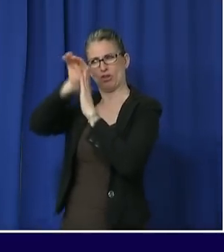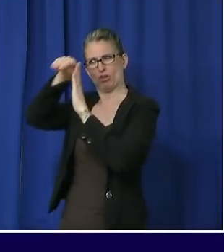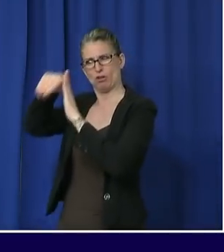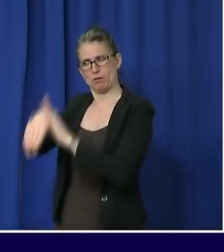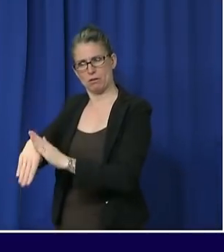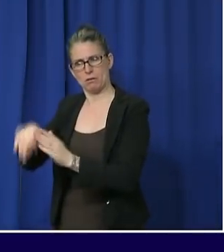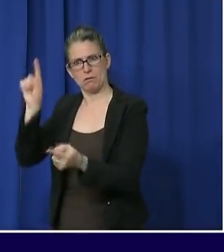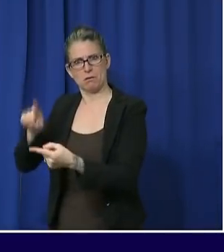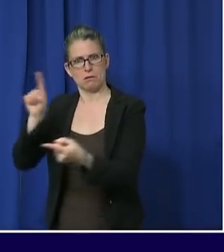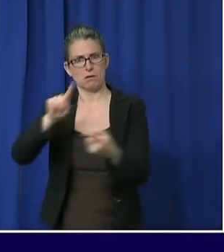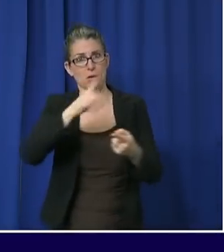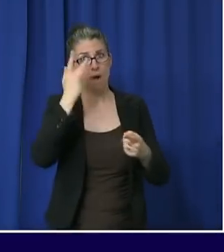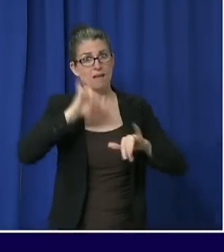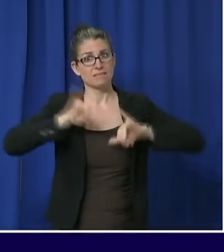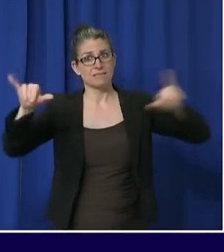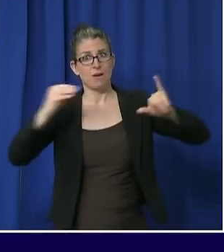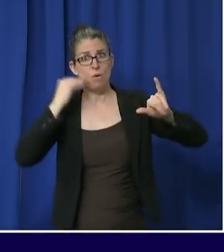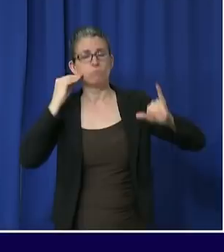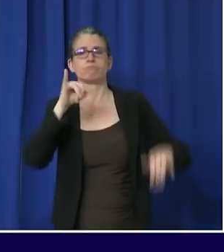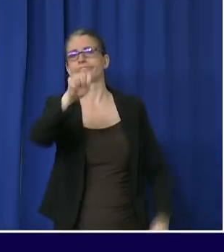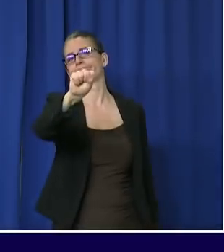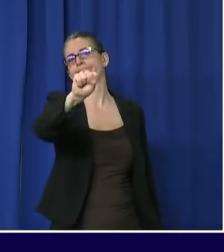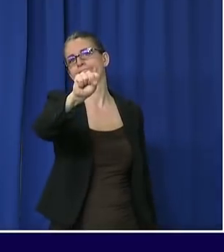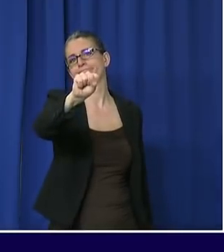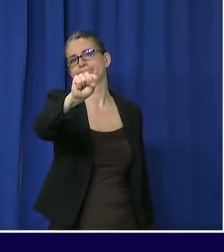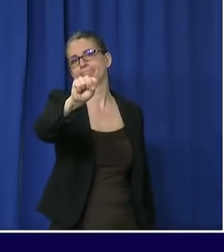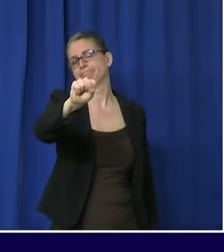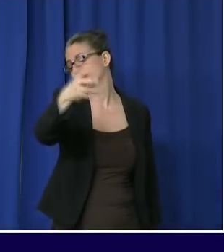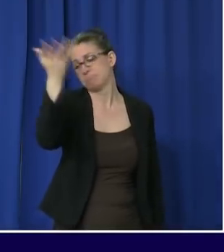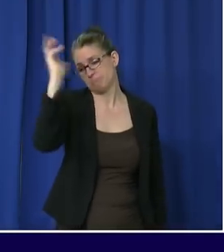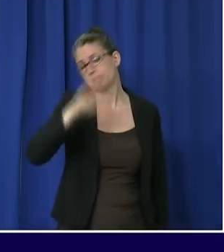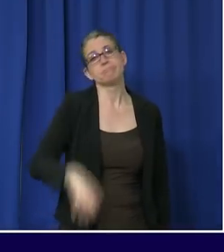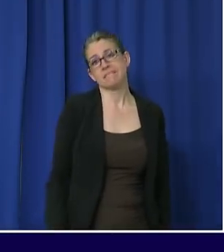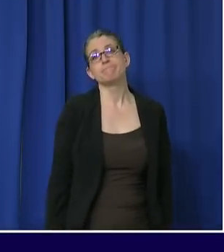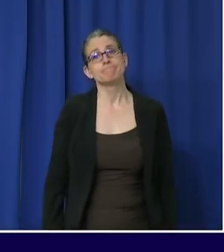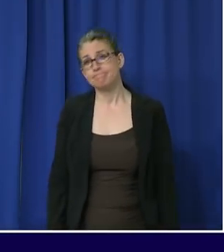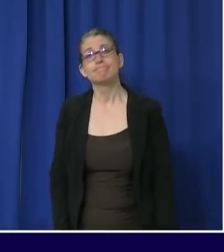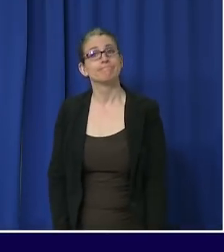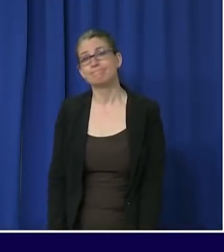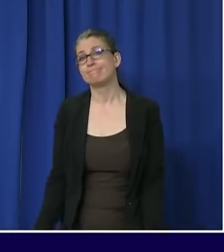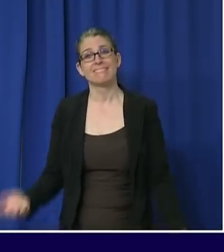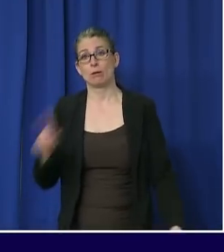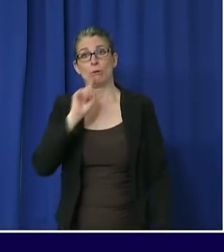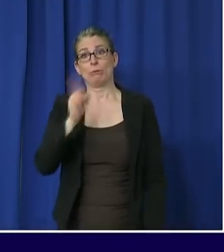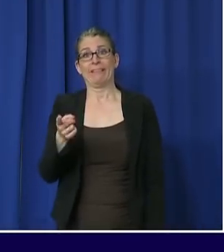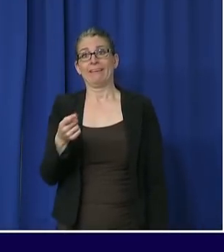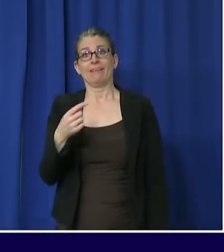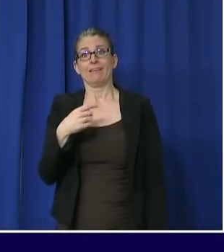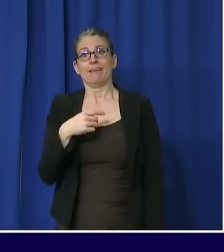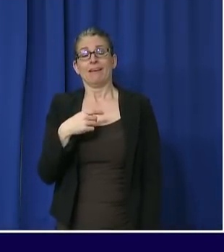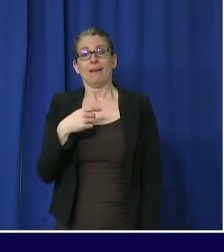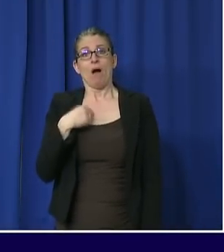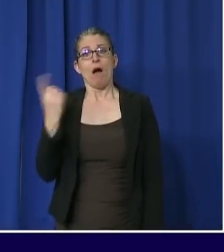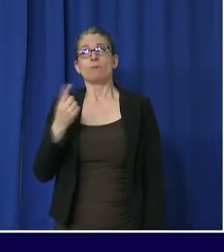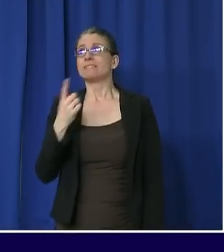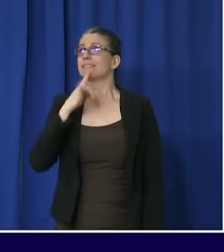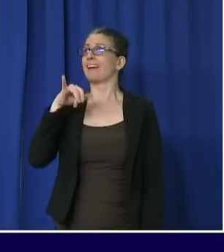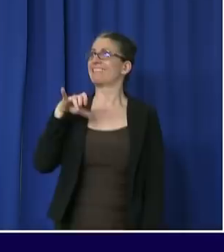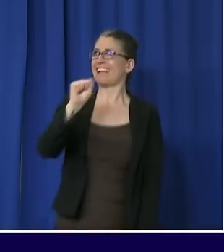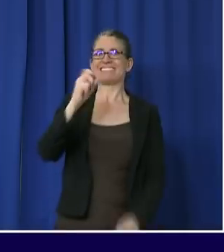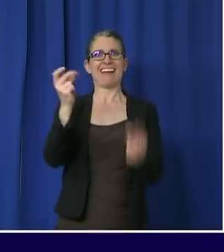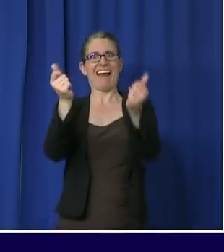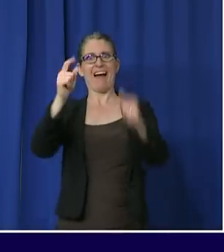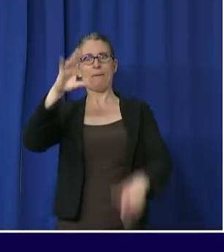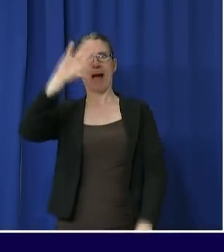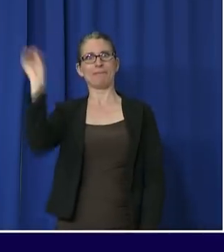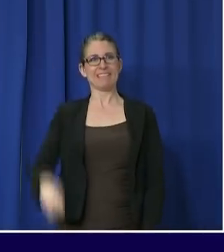one-word answer, so yes. However, I can't help myself, so what I would ask everyone to do is to